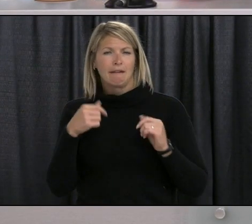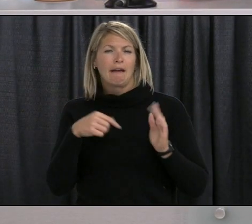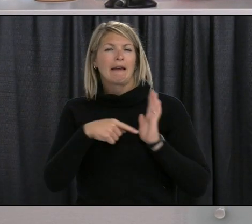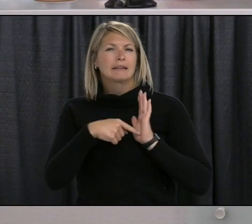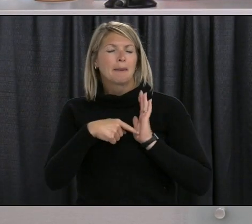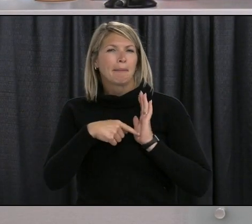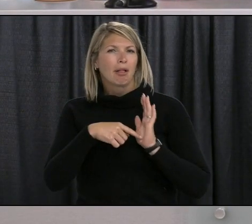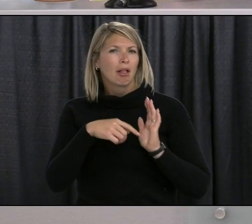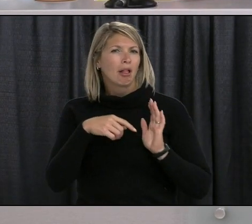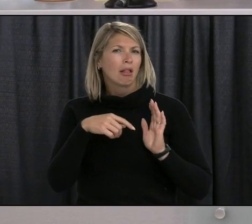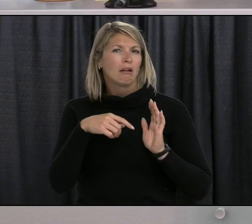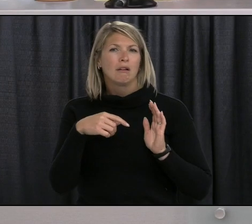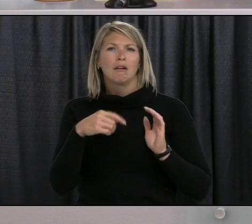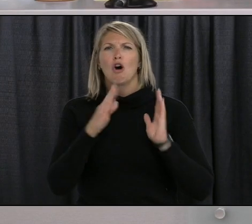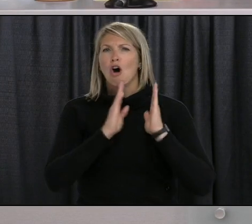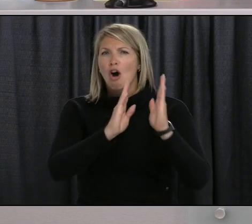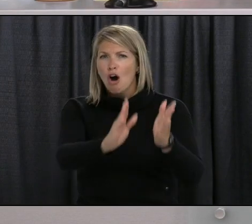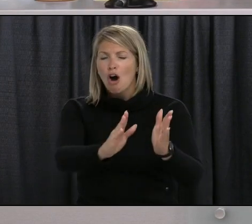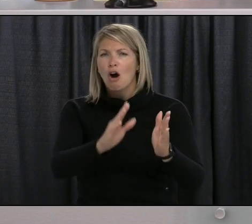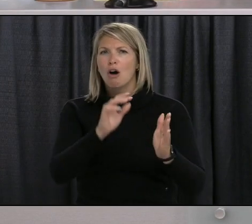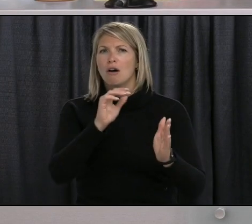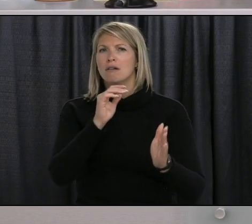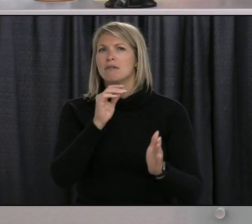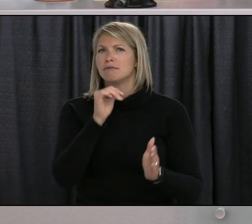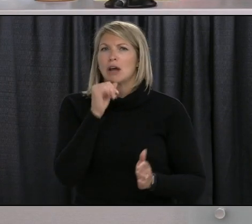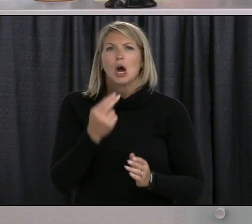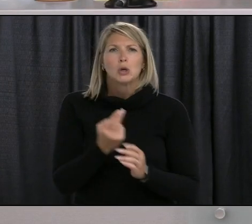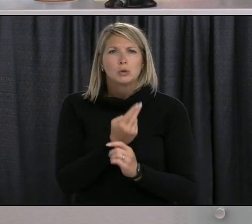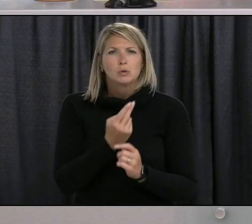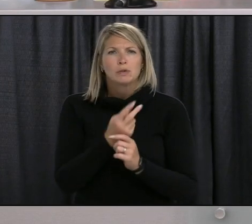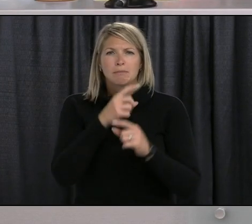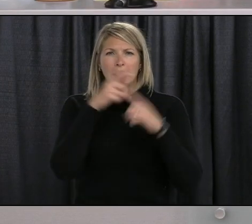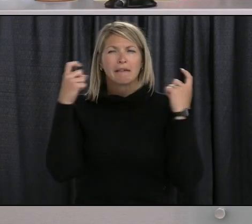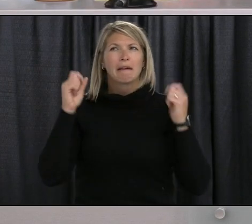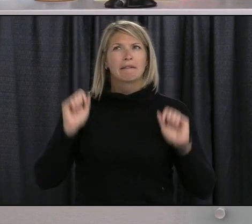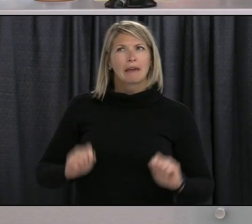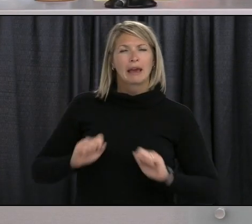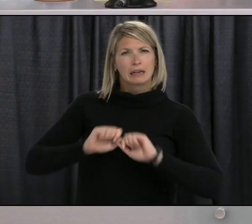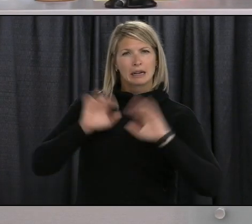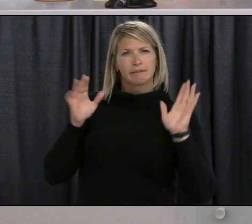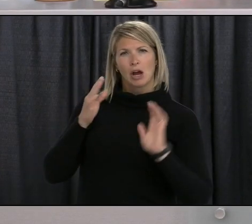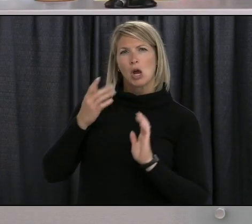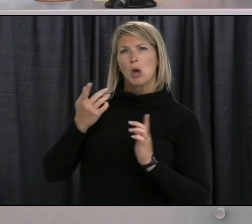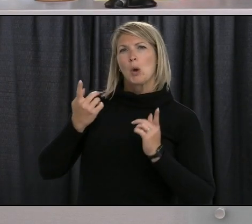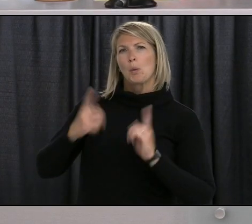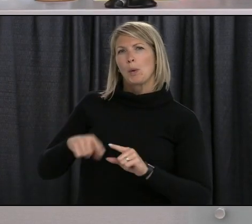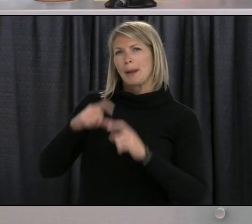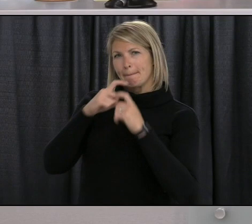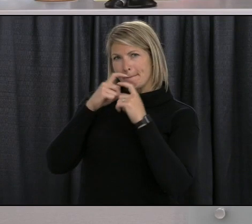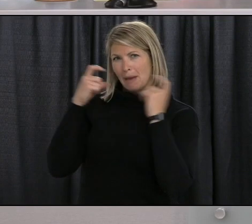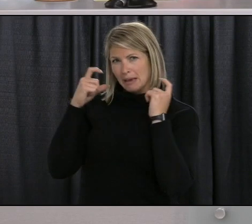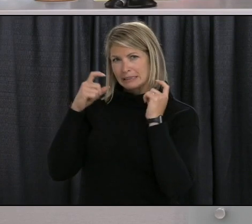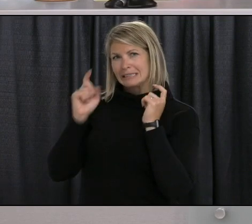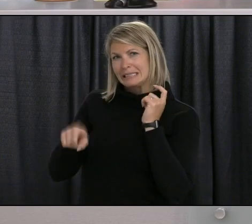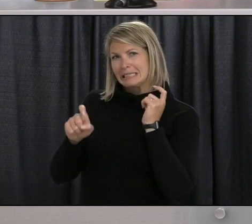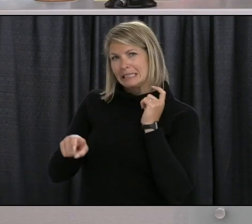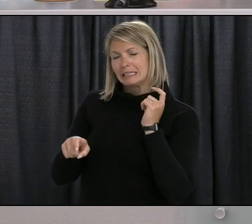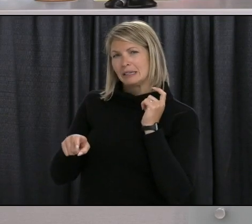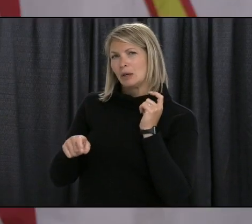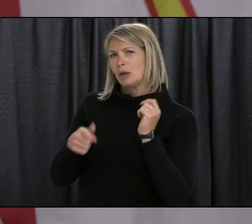or from several parents with children in those schools. Just looking for the clarification on when masks need to be worn for kids under the grade of